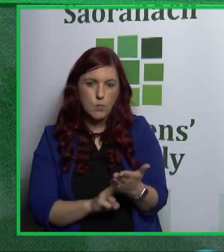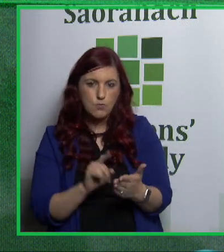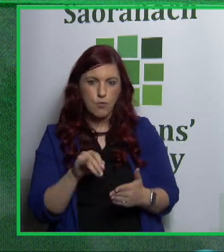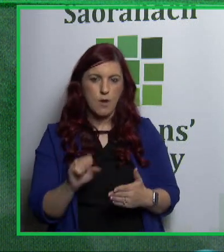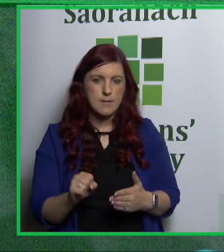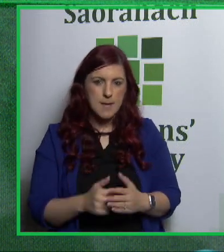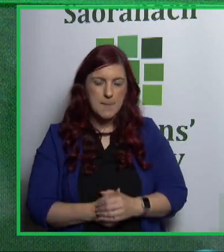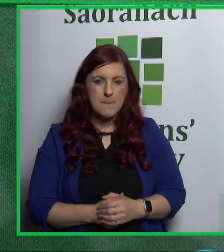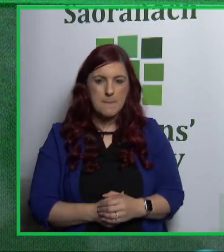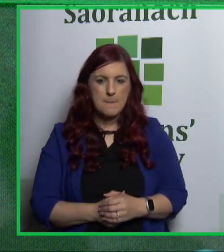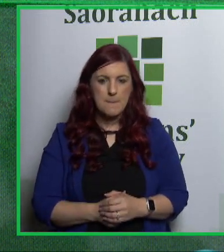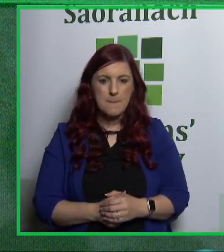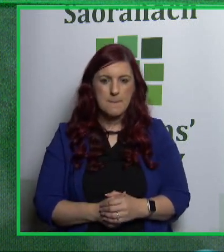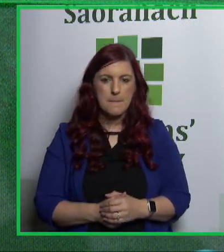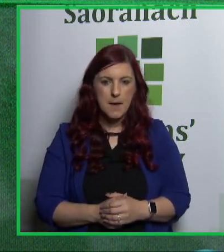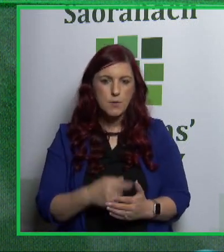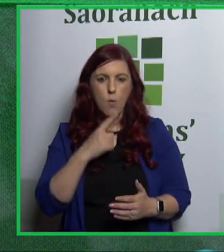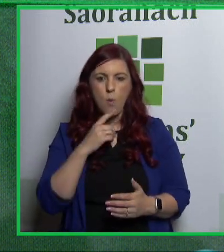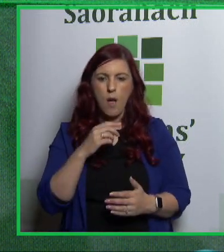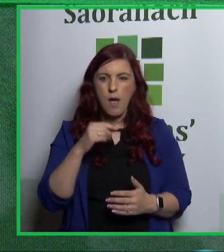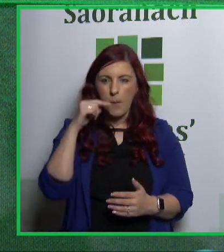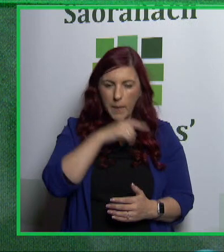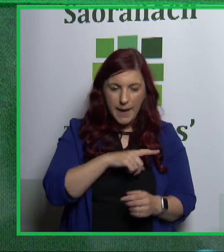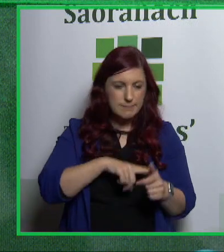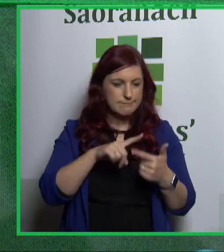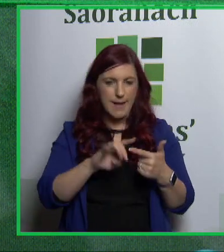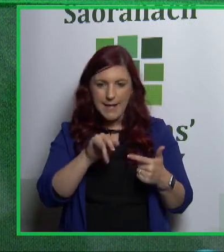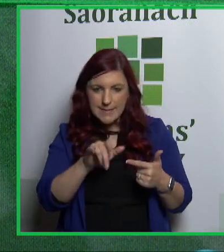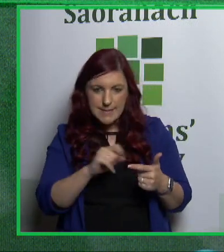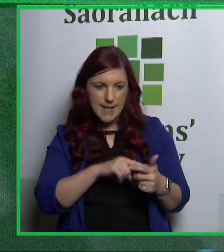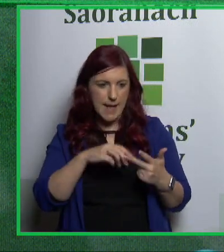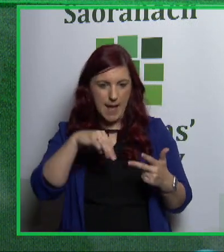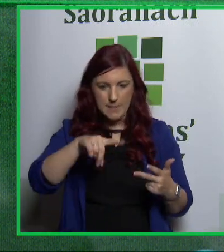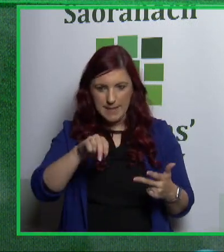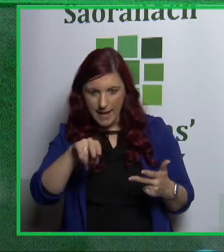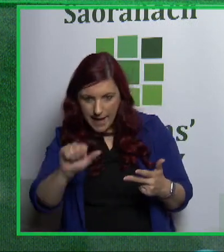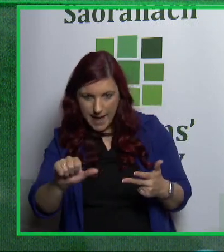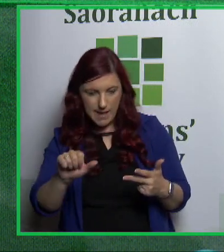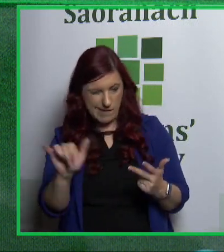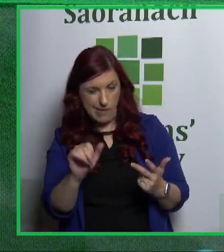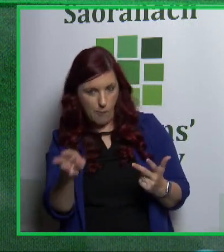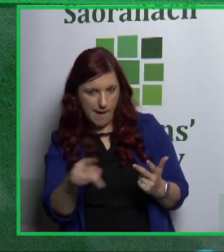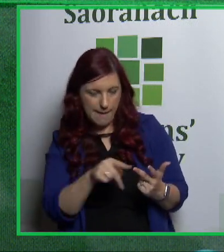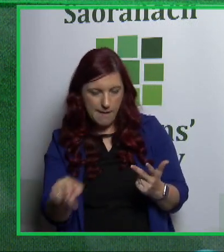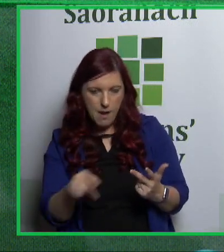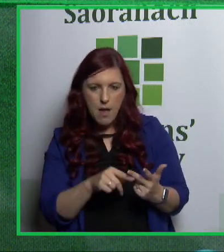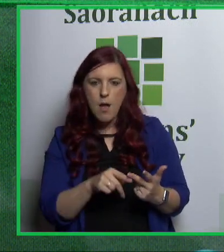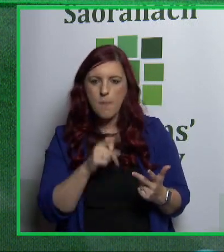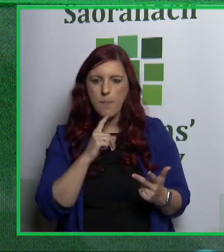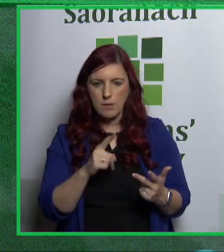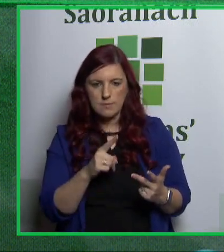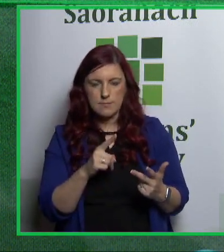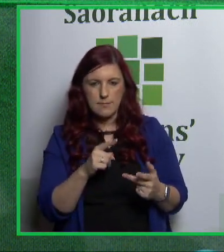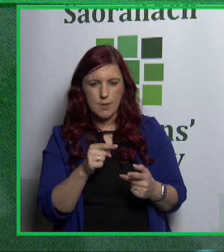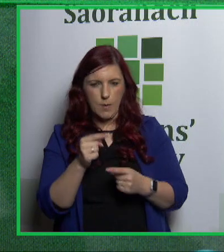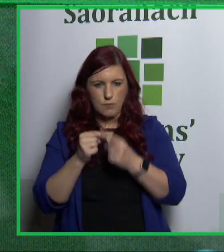be cocaine, it could be ecstasy, it could be MDMA, in either form. So I can really trace it back to the fact